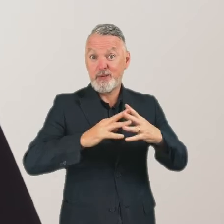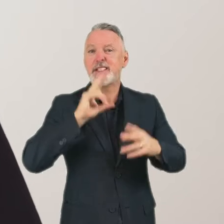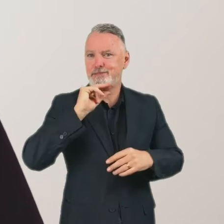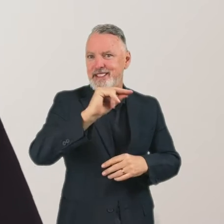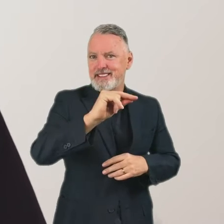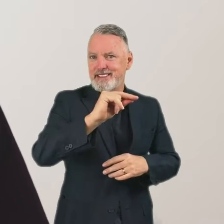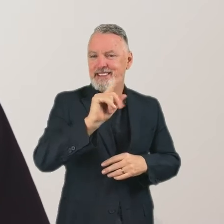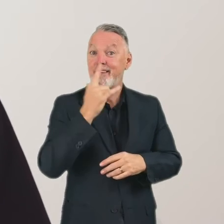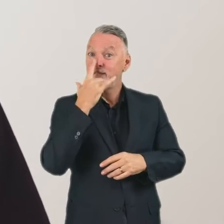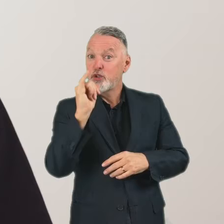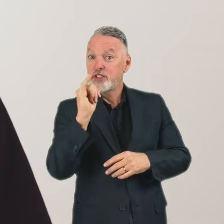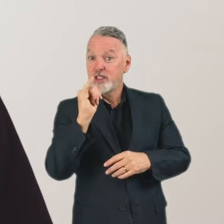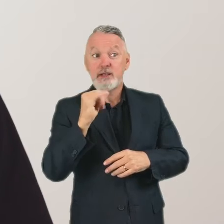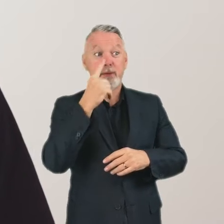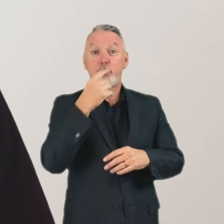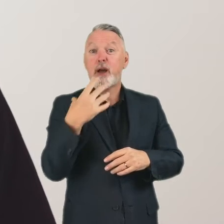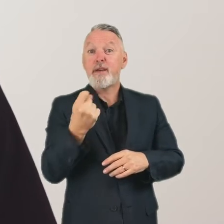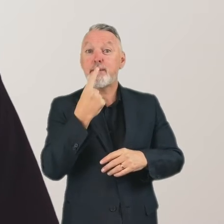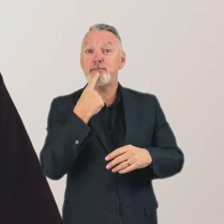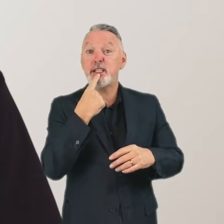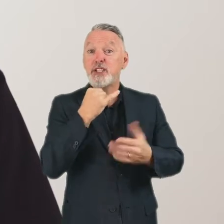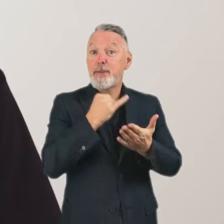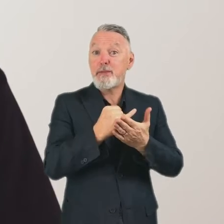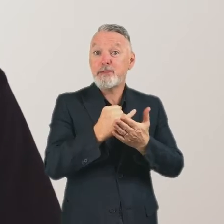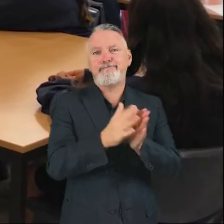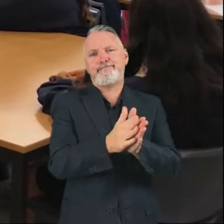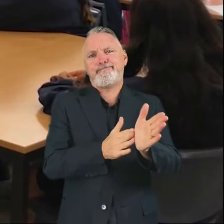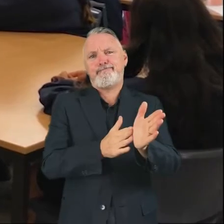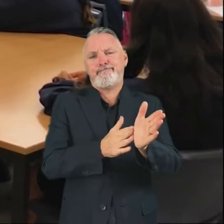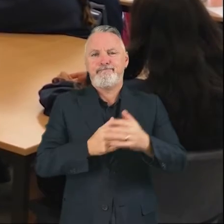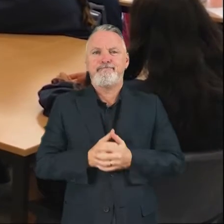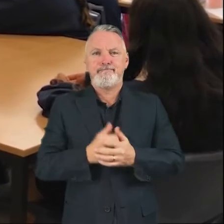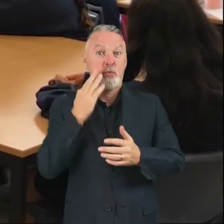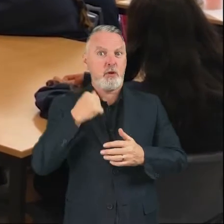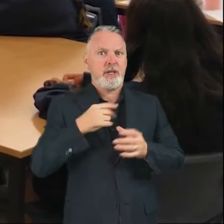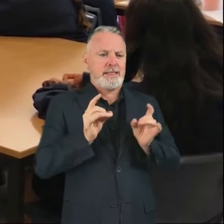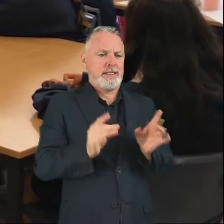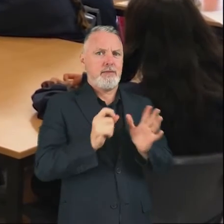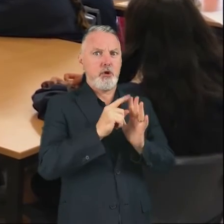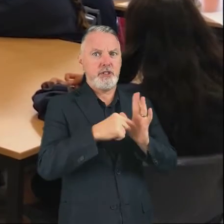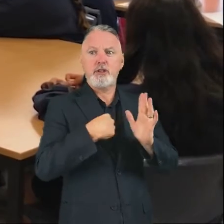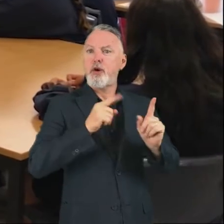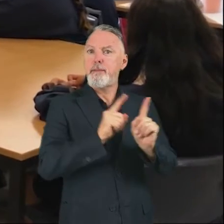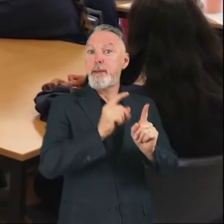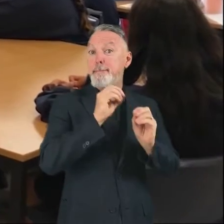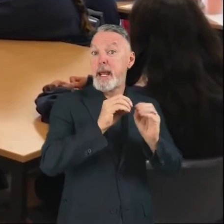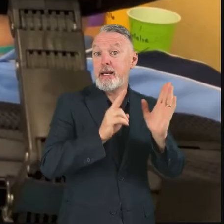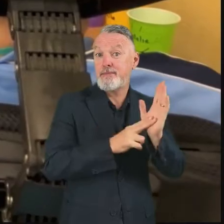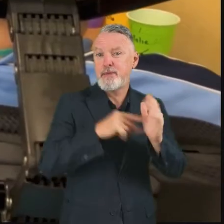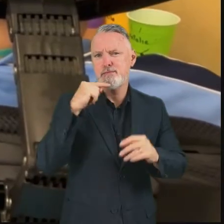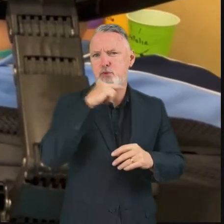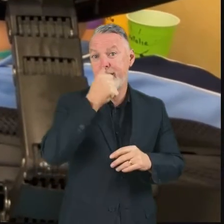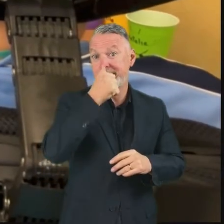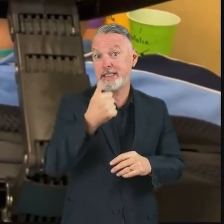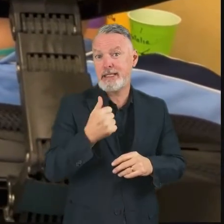Unfortunately, this leaves gamers with impaired speech at a significant disadvantage. In the early stages of this project, we met Ben, a 16-year-old boy that